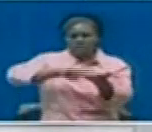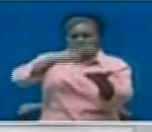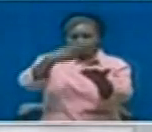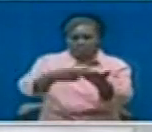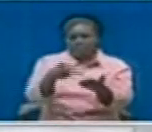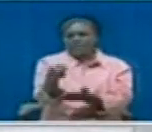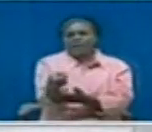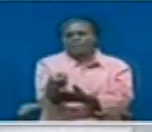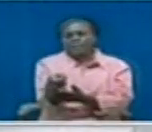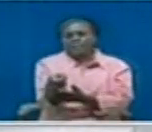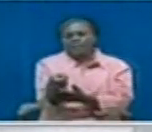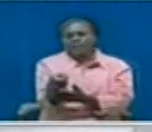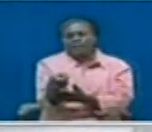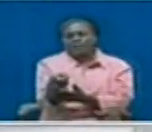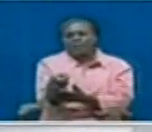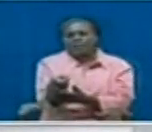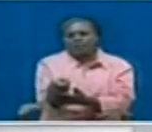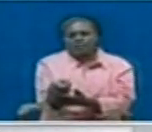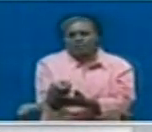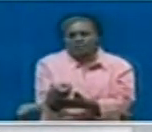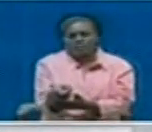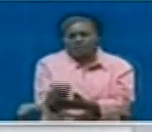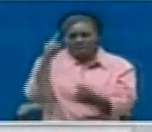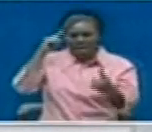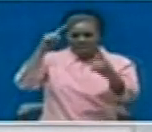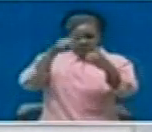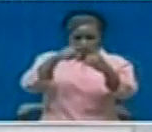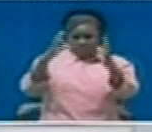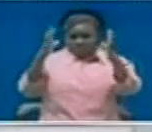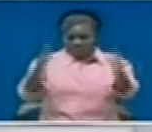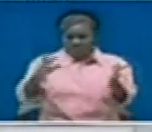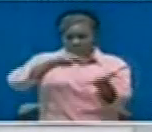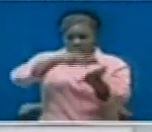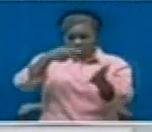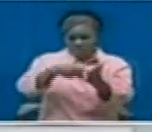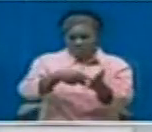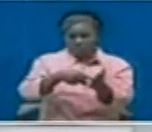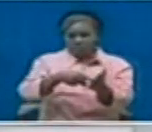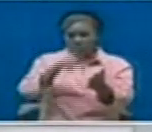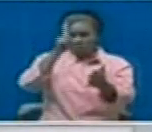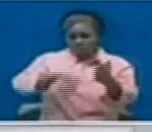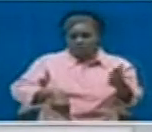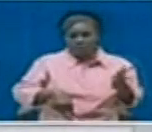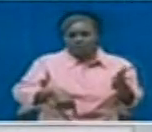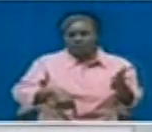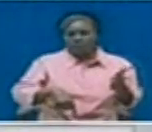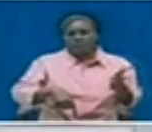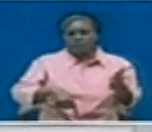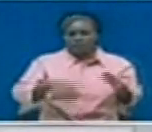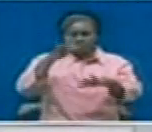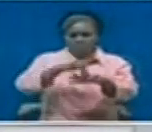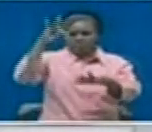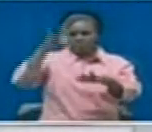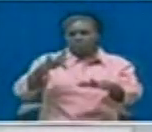CRM, and the main objective of the program was actually to